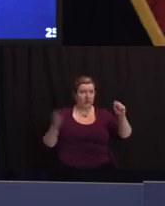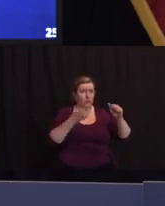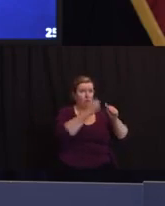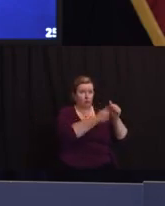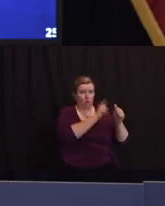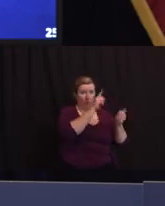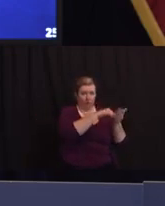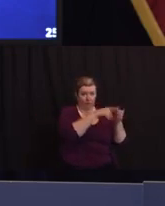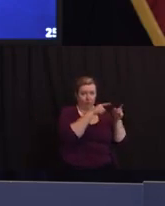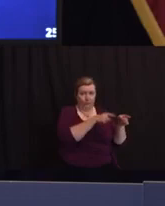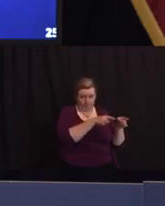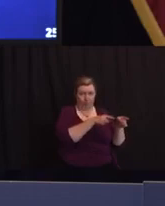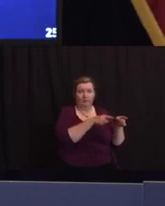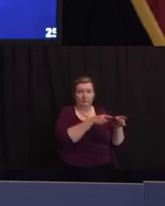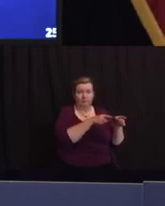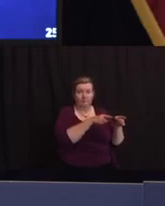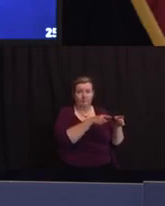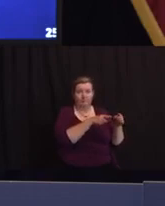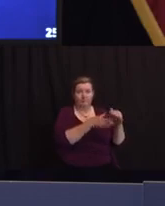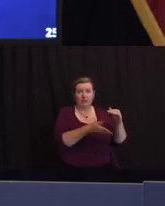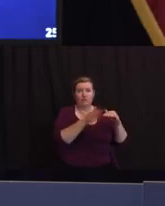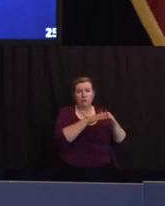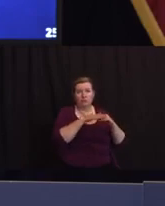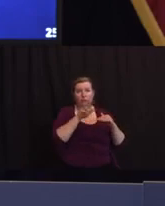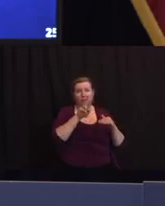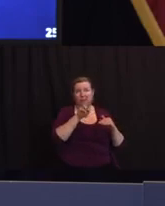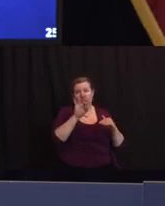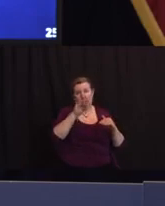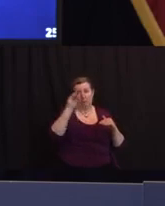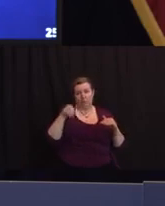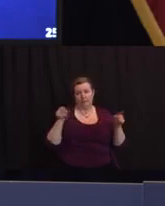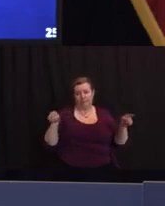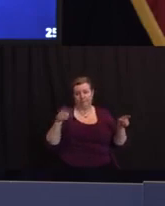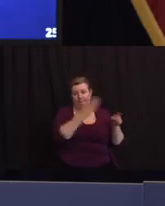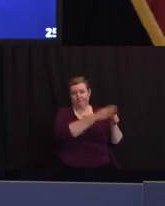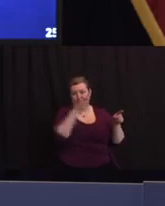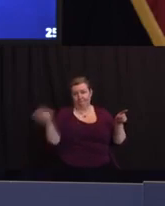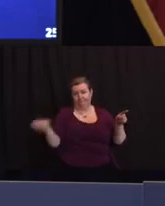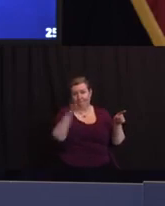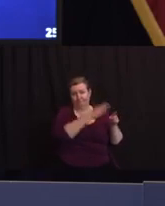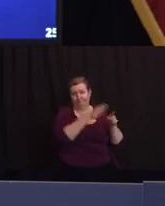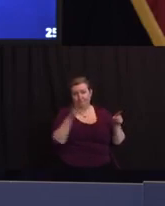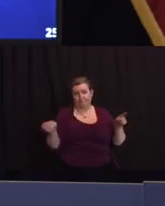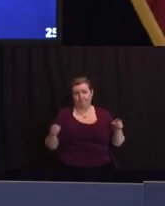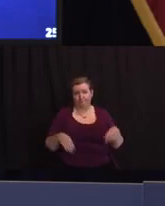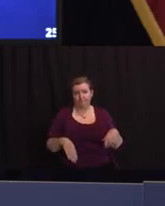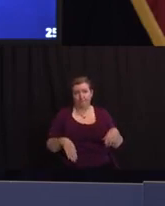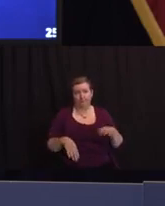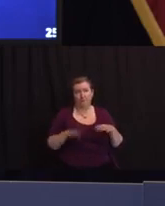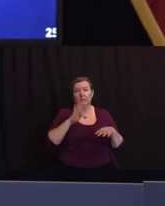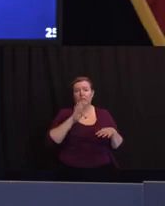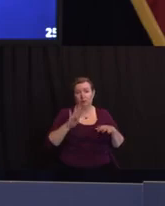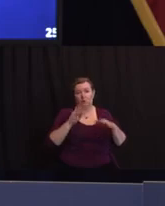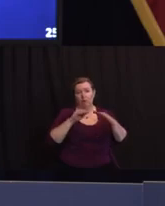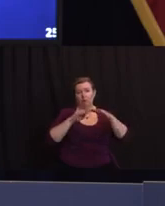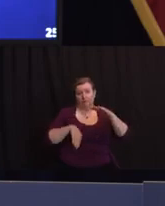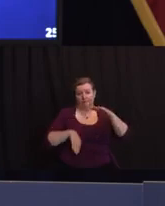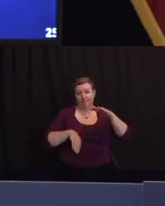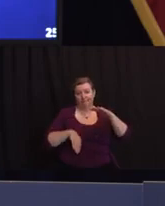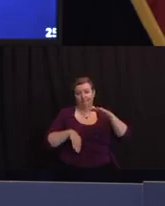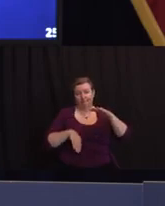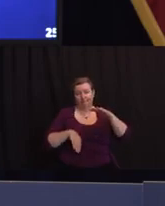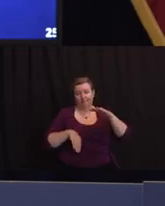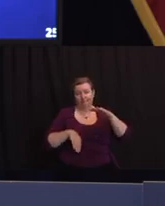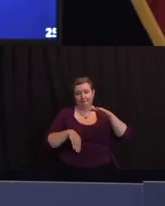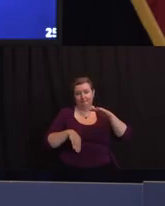increased 29% among those 4 years of age and under.